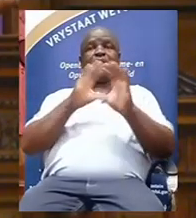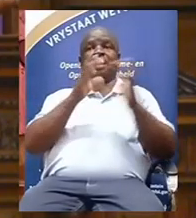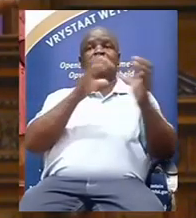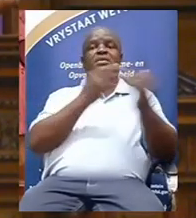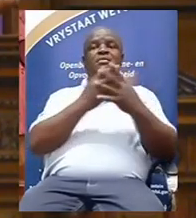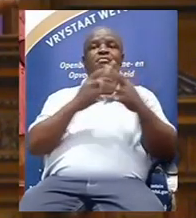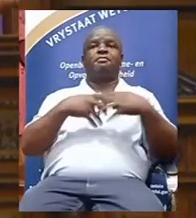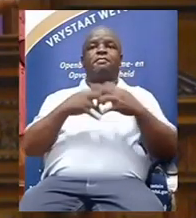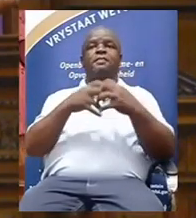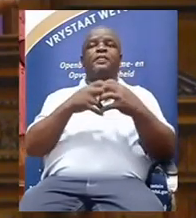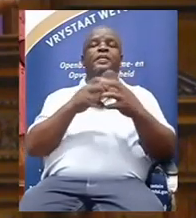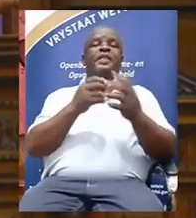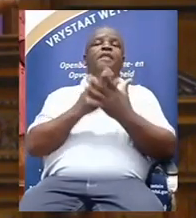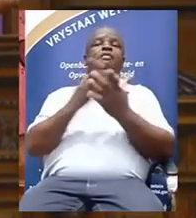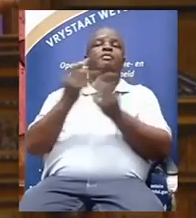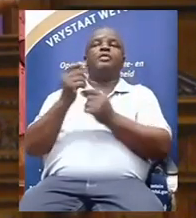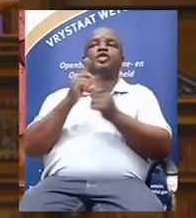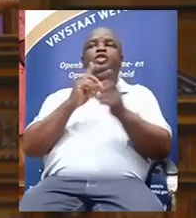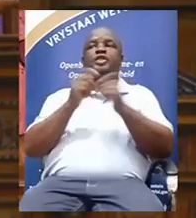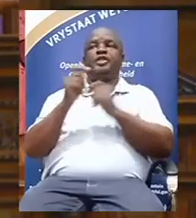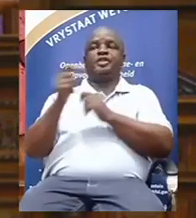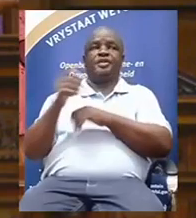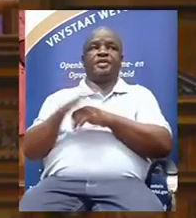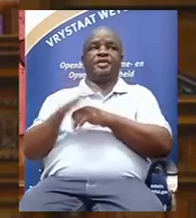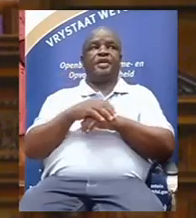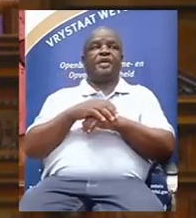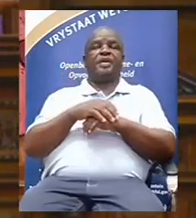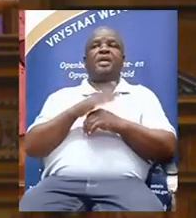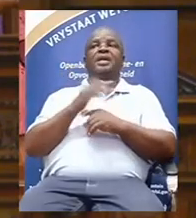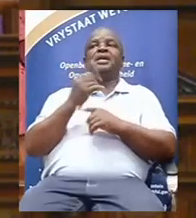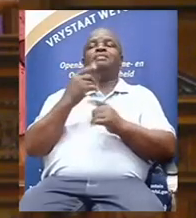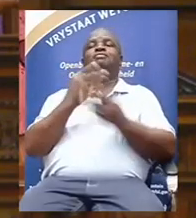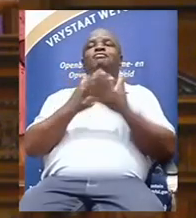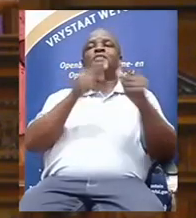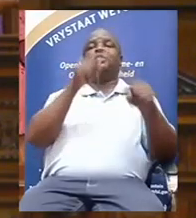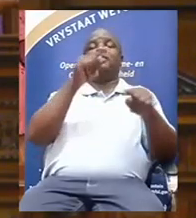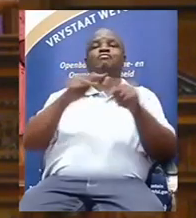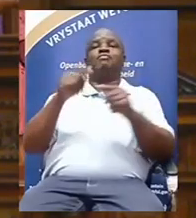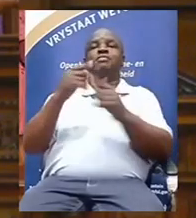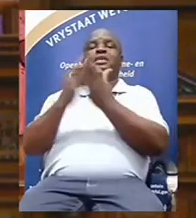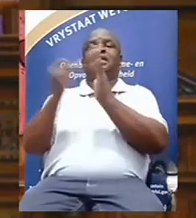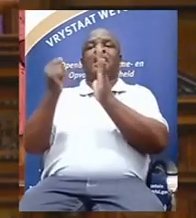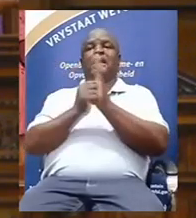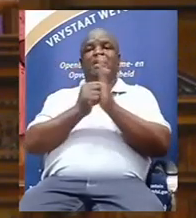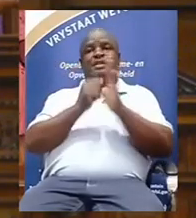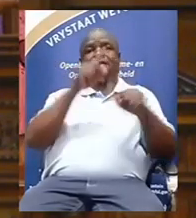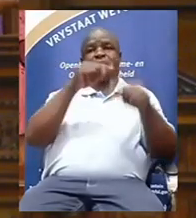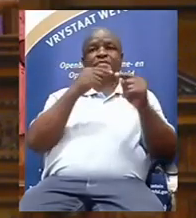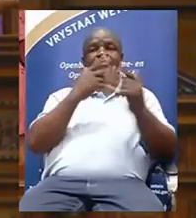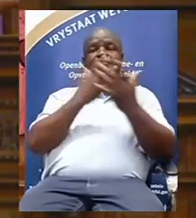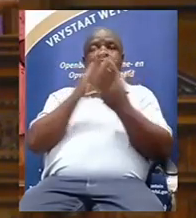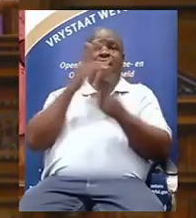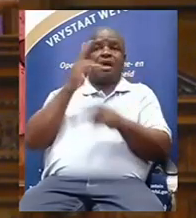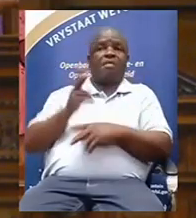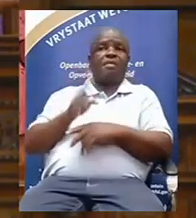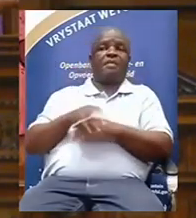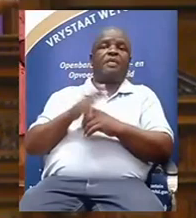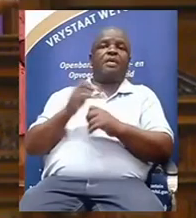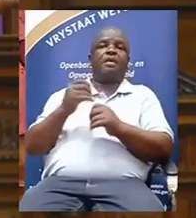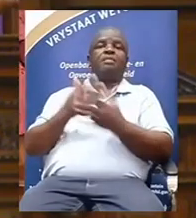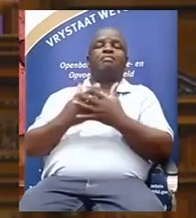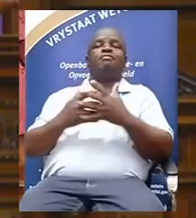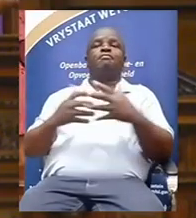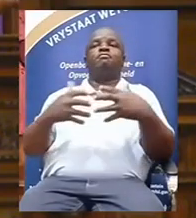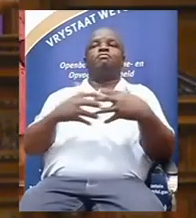make consequential amendments to various other acts, and to provide for